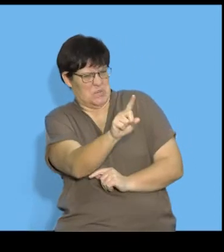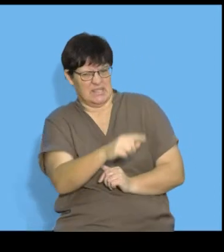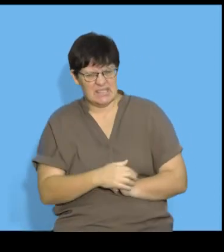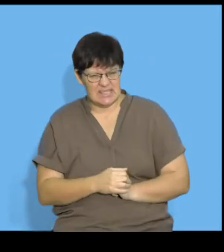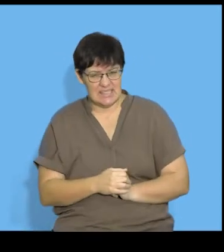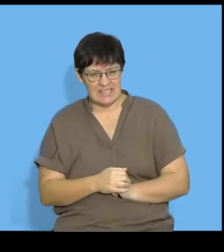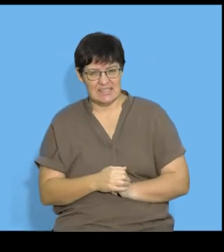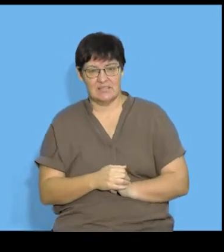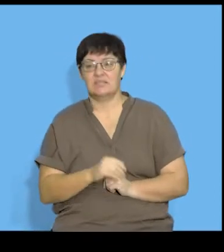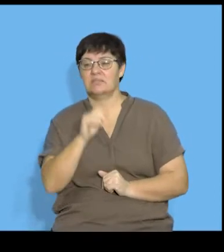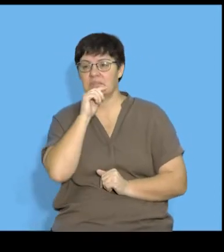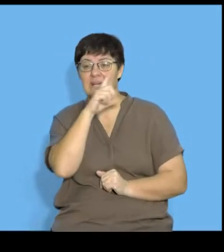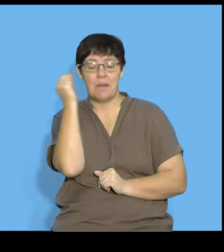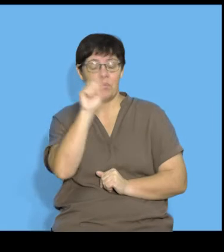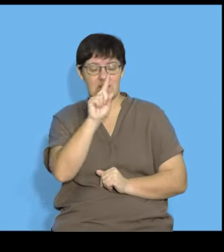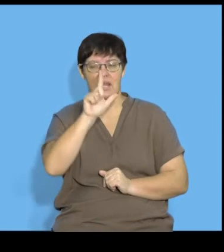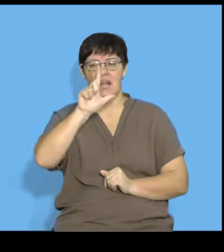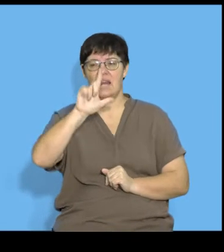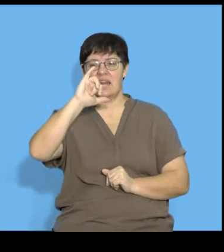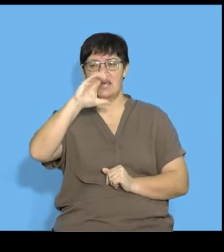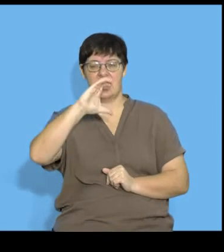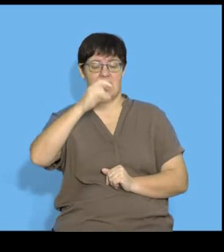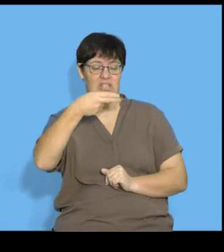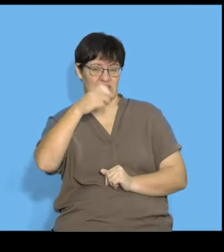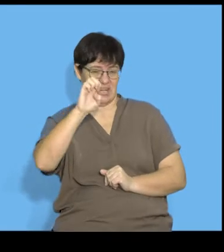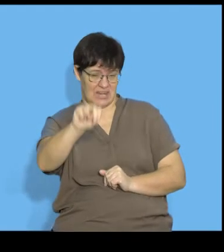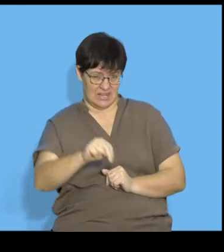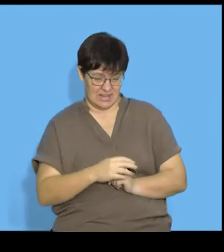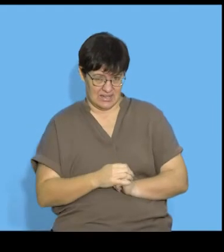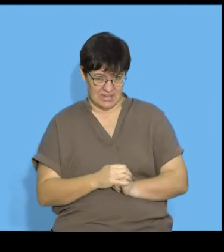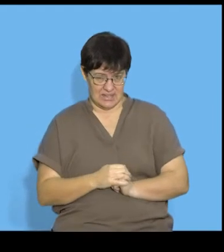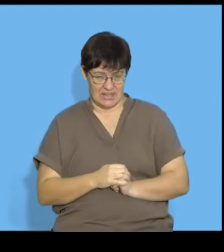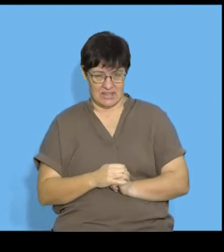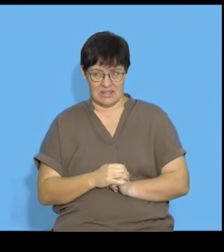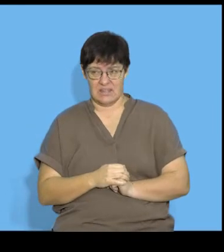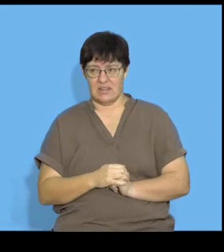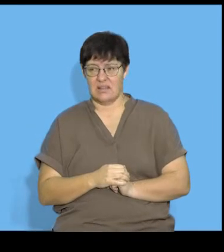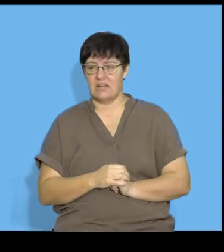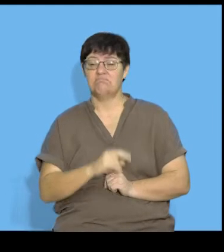is called lichen or lichen, but we call it lichen. And what it actually is, have a